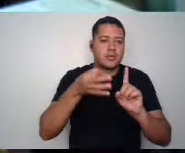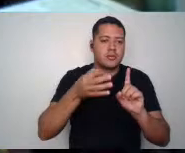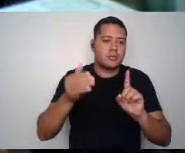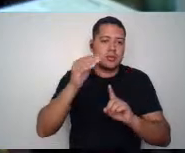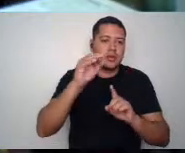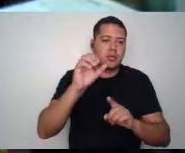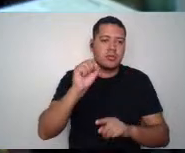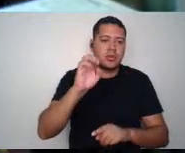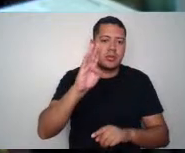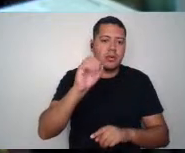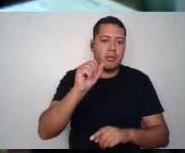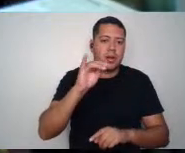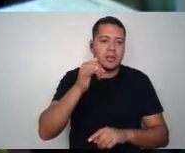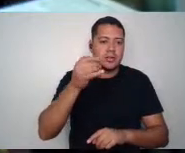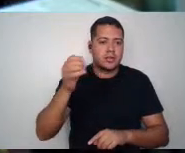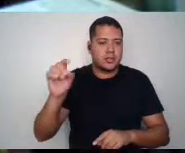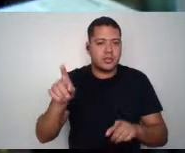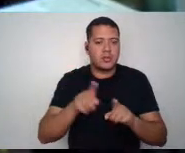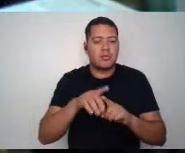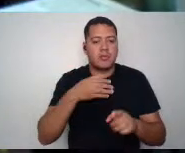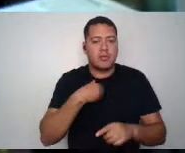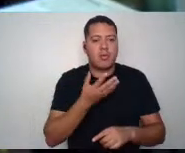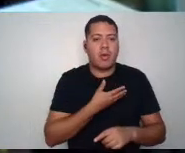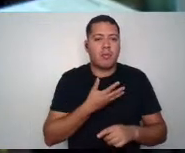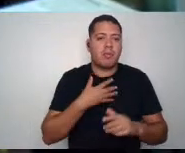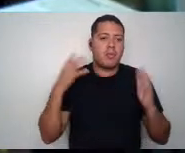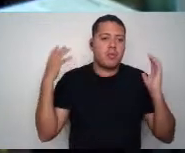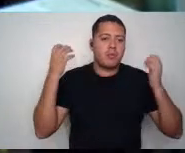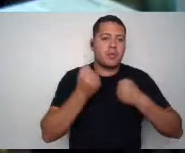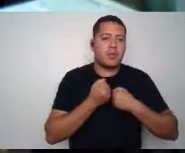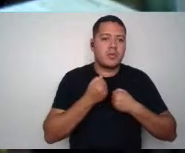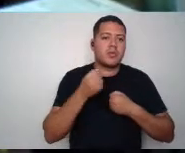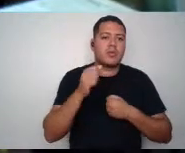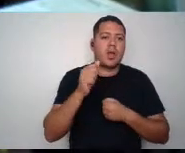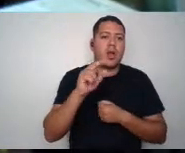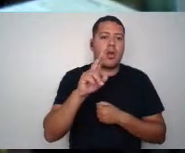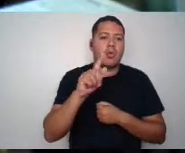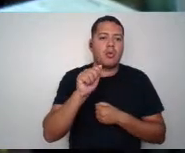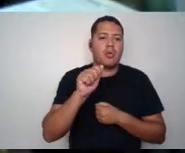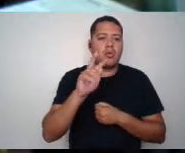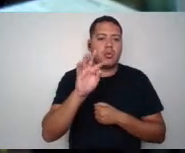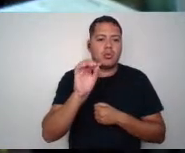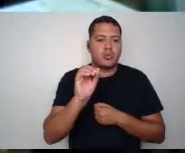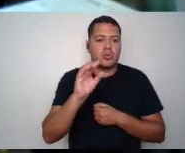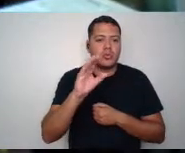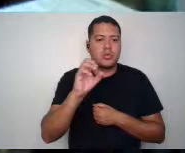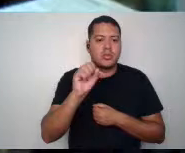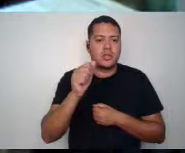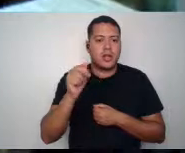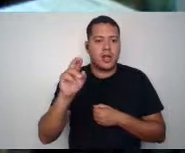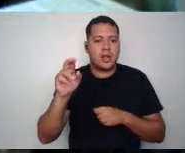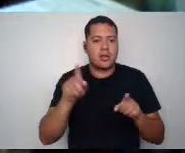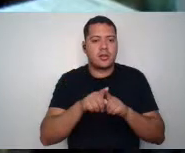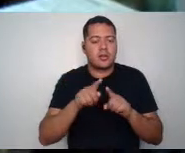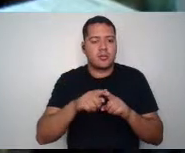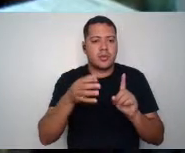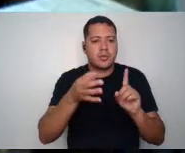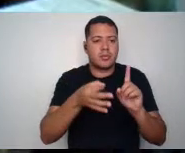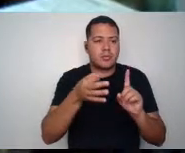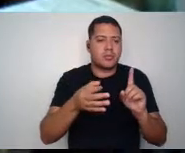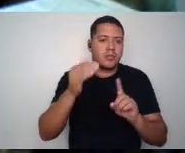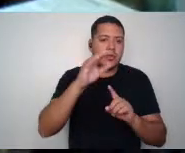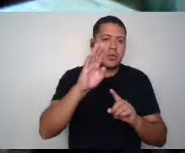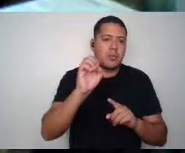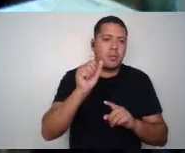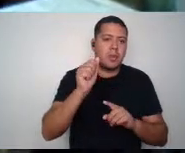Justice Sebastião, he is my dear colleague, Justice Augusto César, and